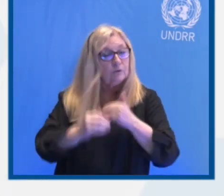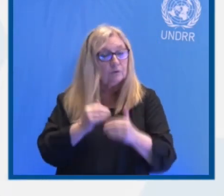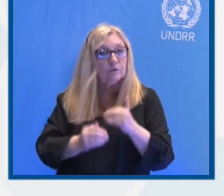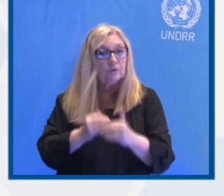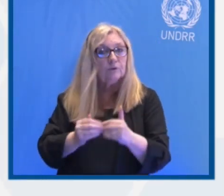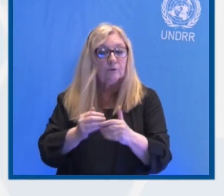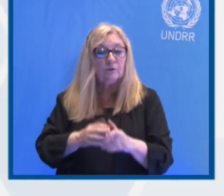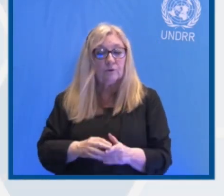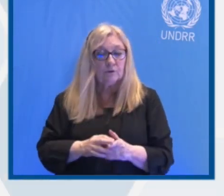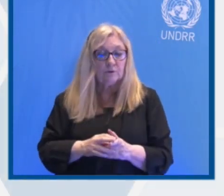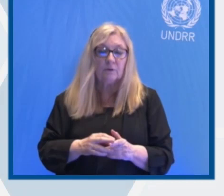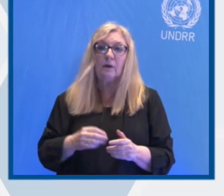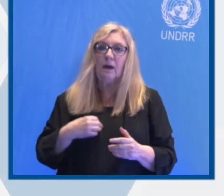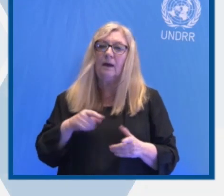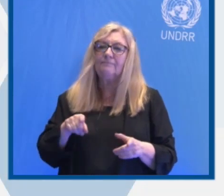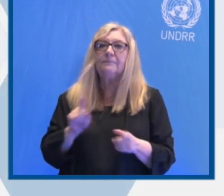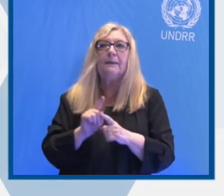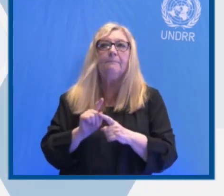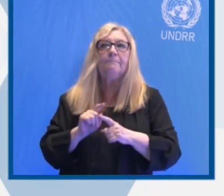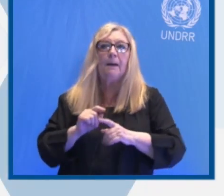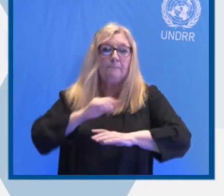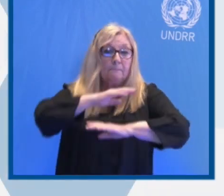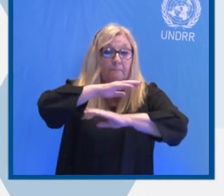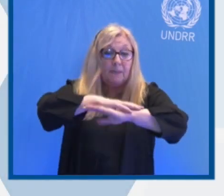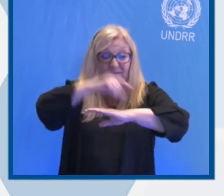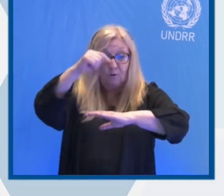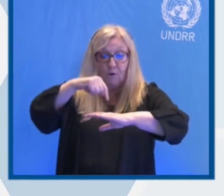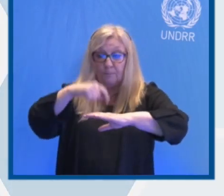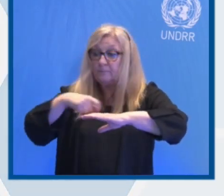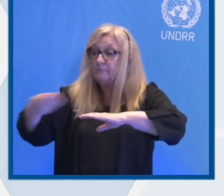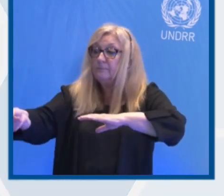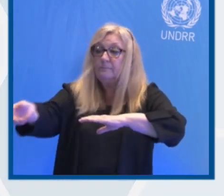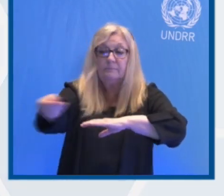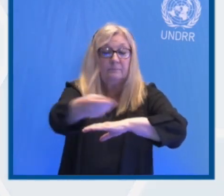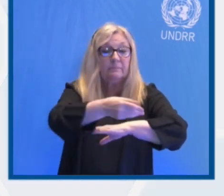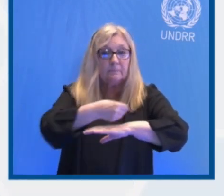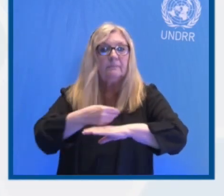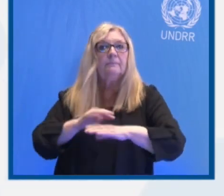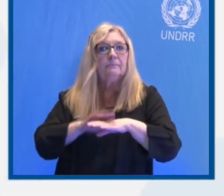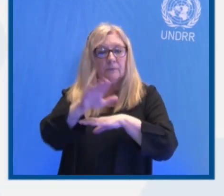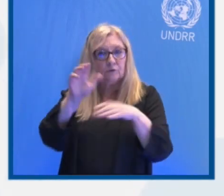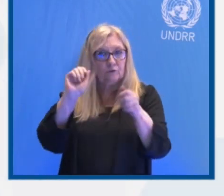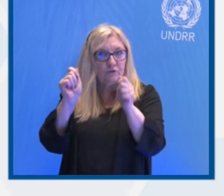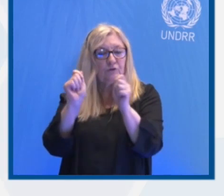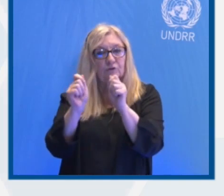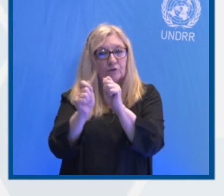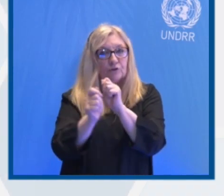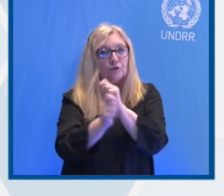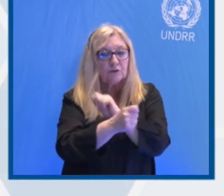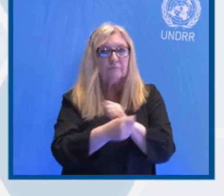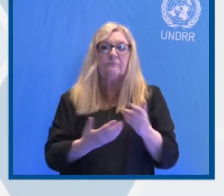a platform for changing good ideas also, and to educate